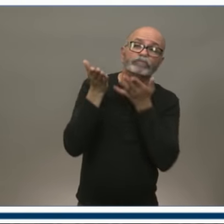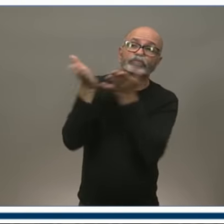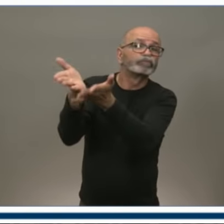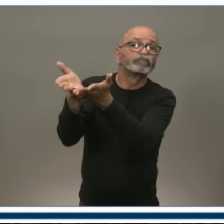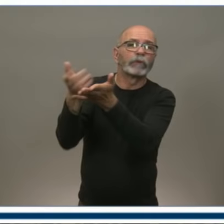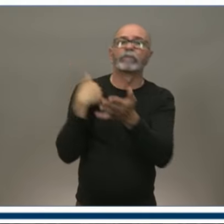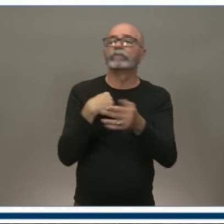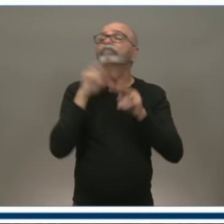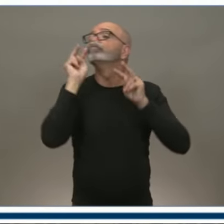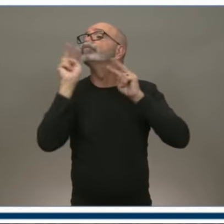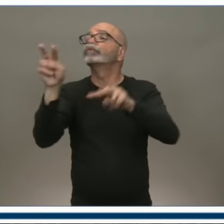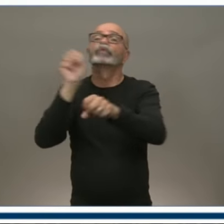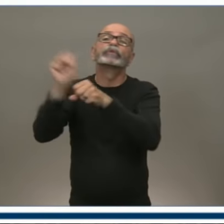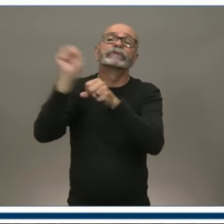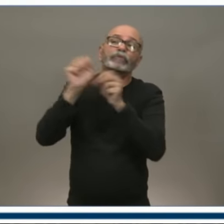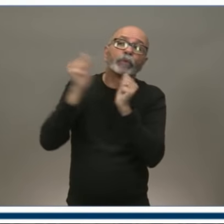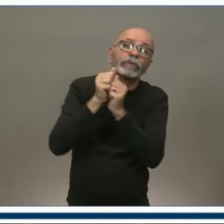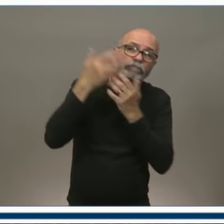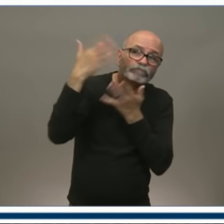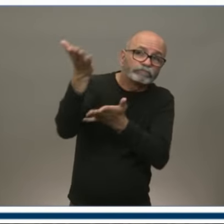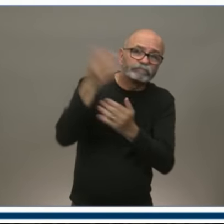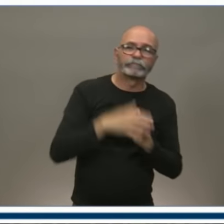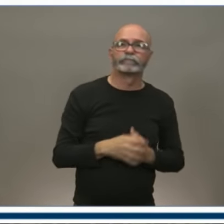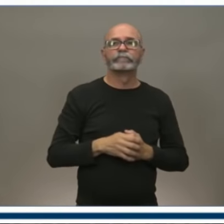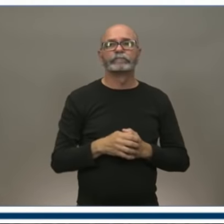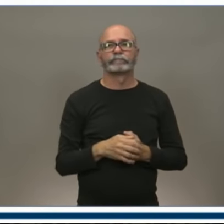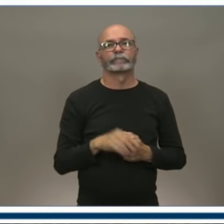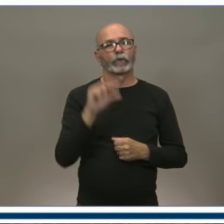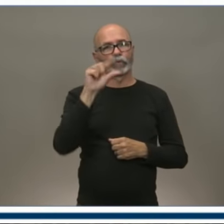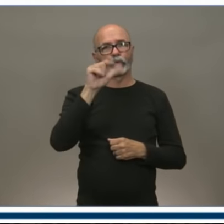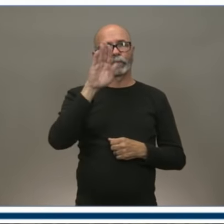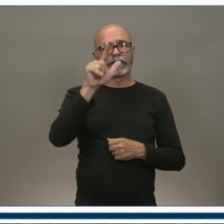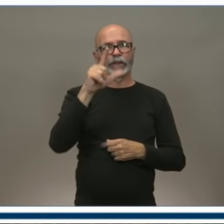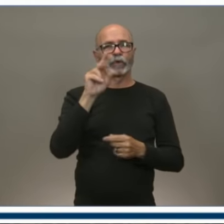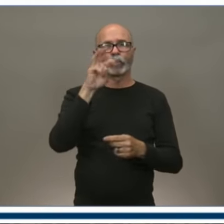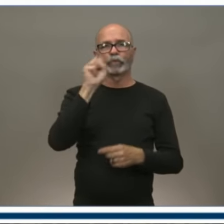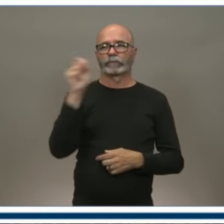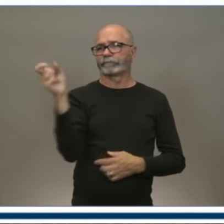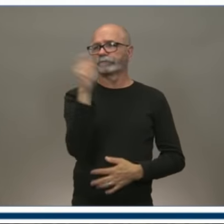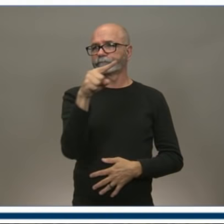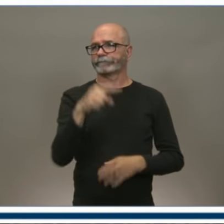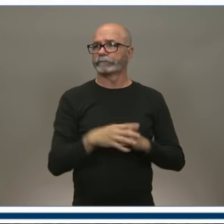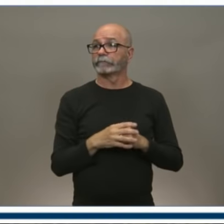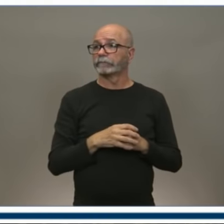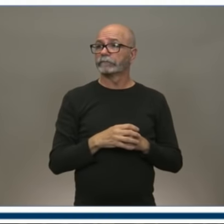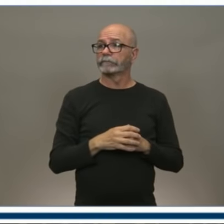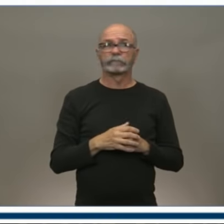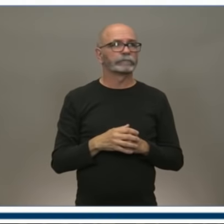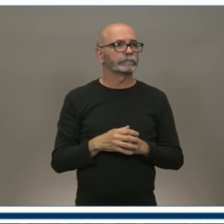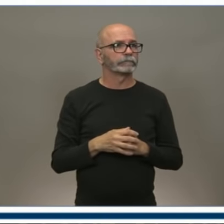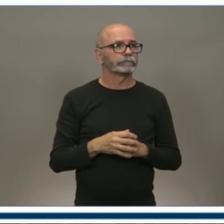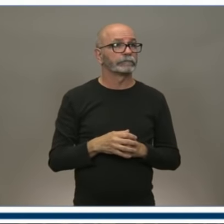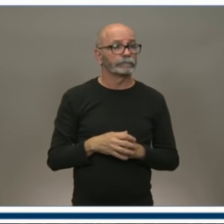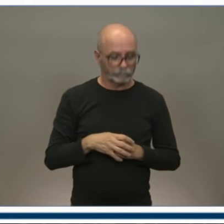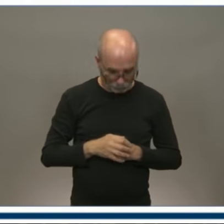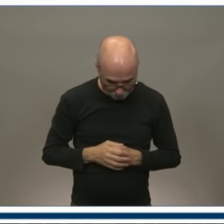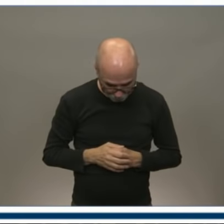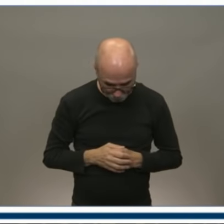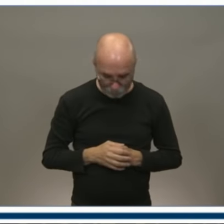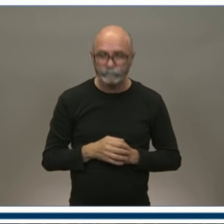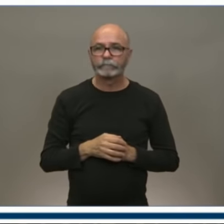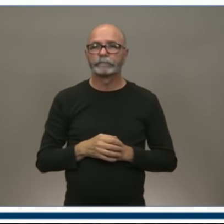that. Next question will go to Alicia Drouse with Global. Thank you. I just actually want to reiterate what Jean was just asking, because you